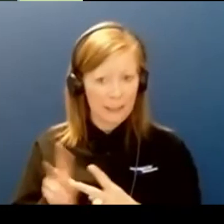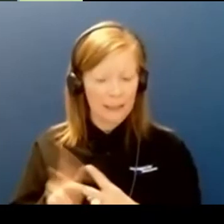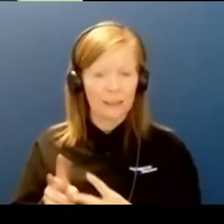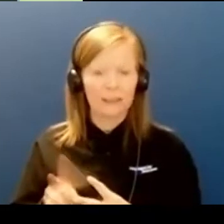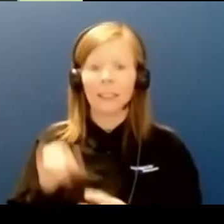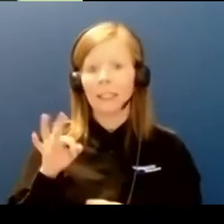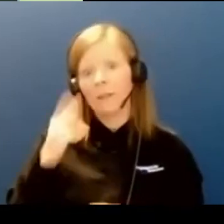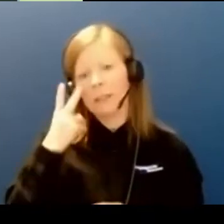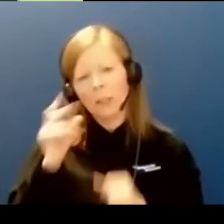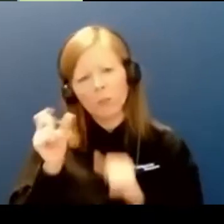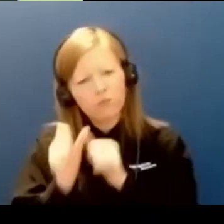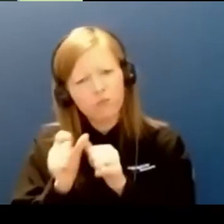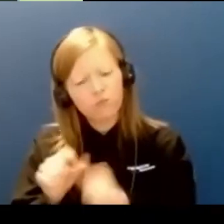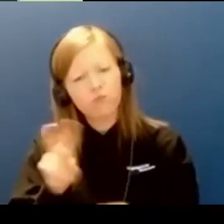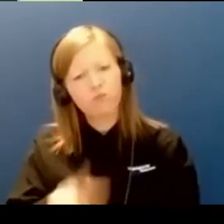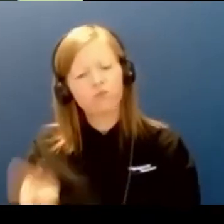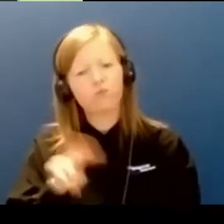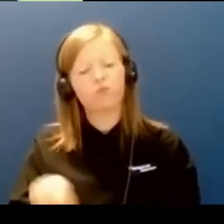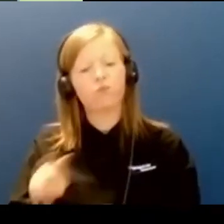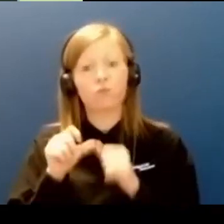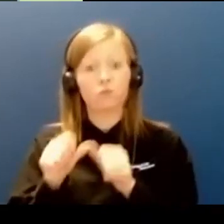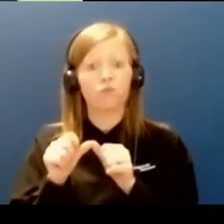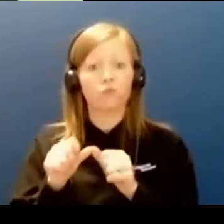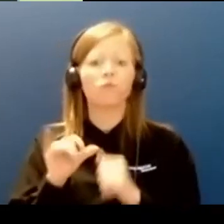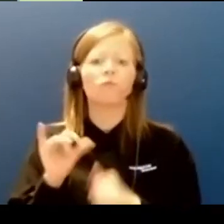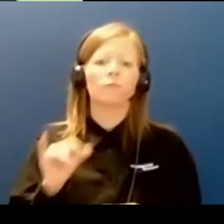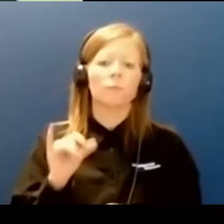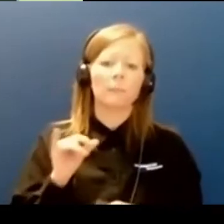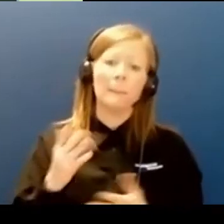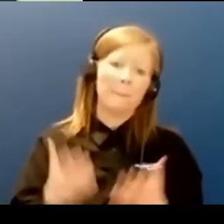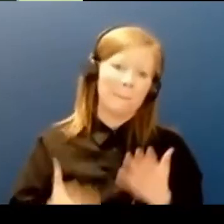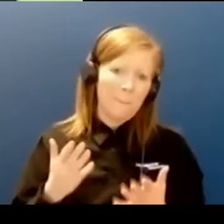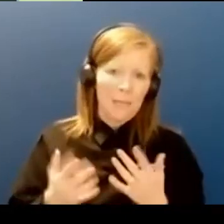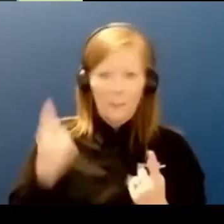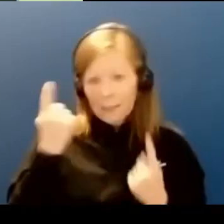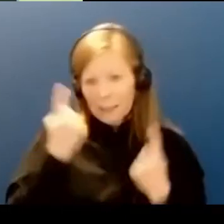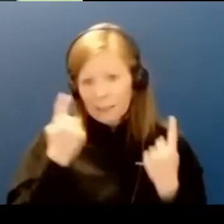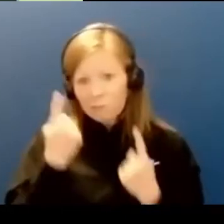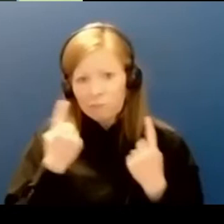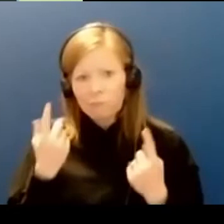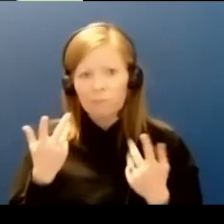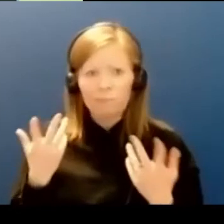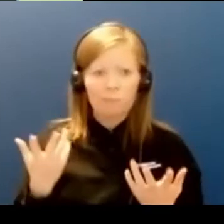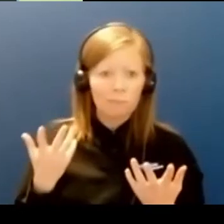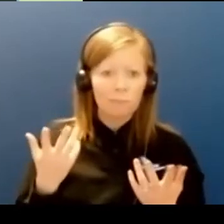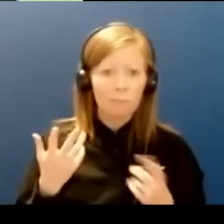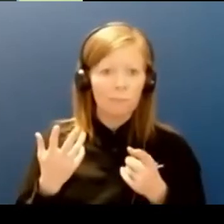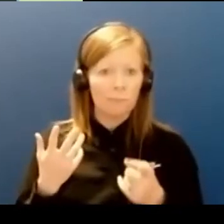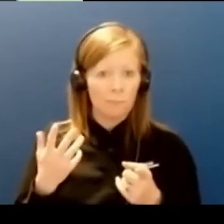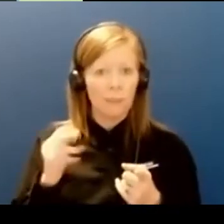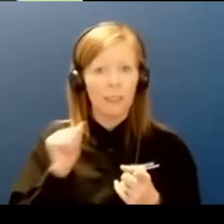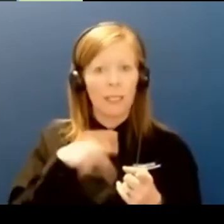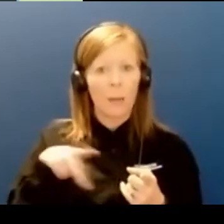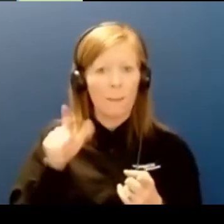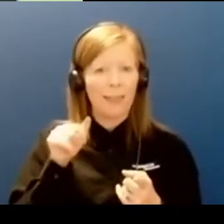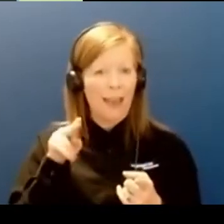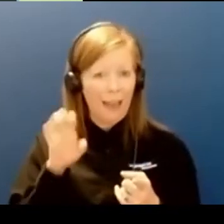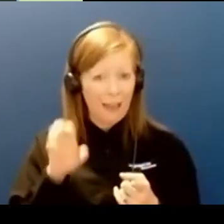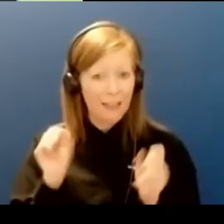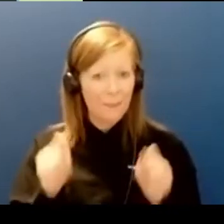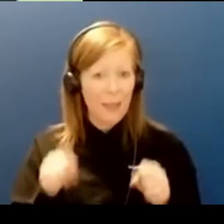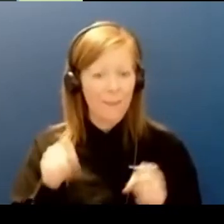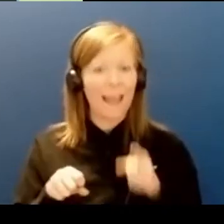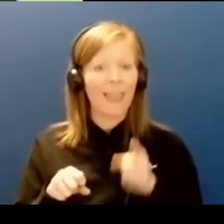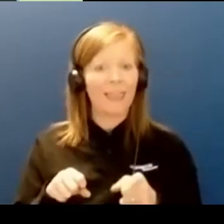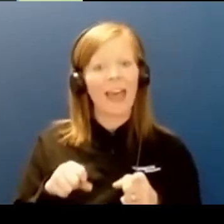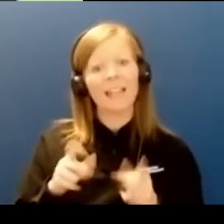it persists even longer than that, then we may consider an appliance. Usually this is for